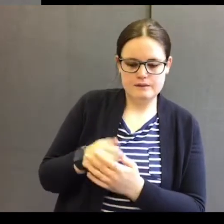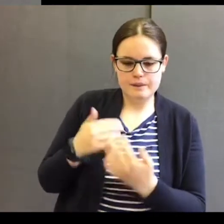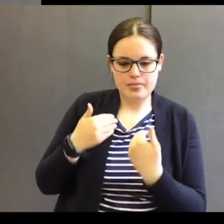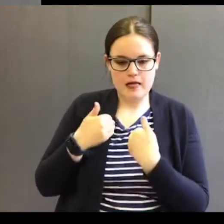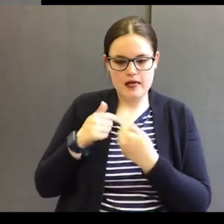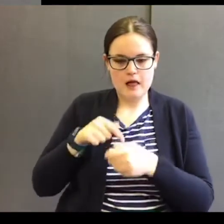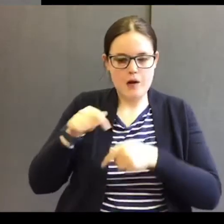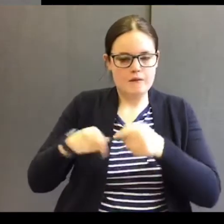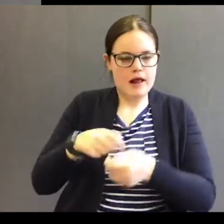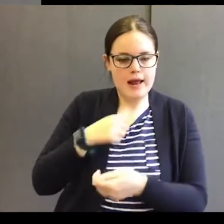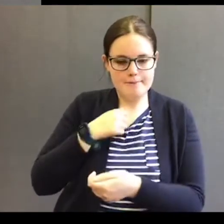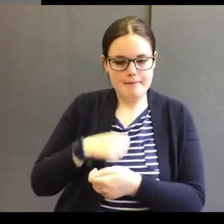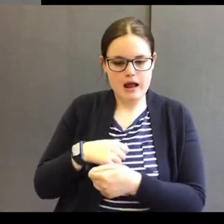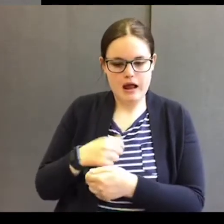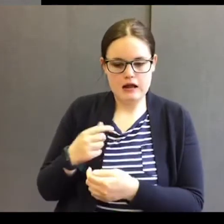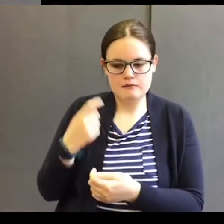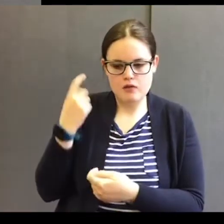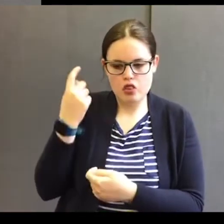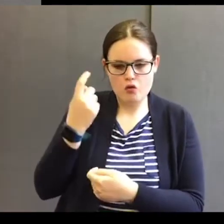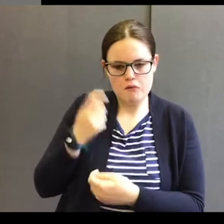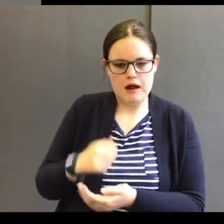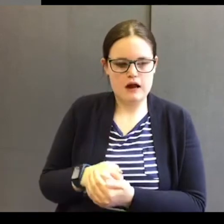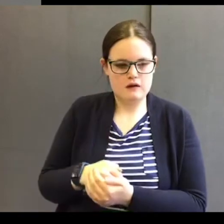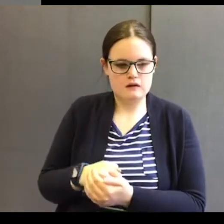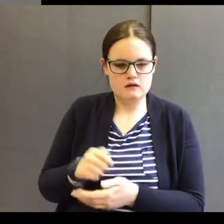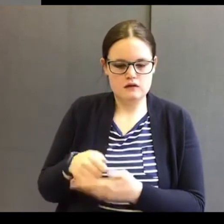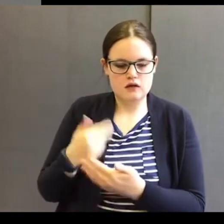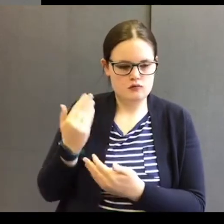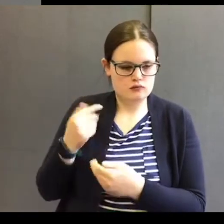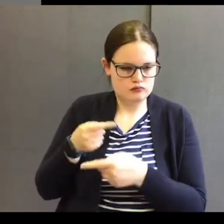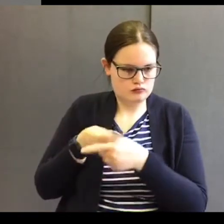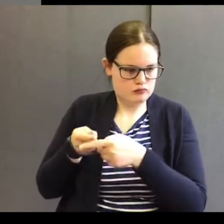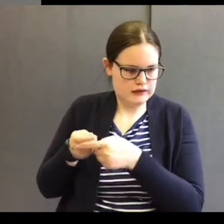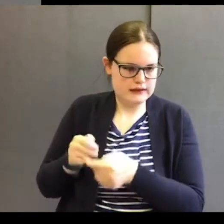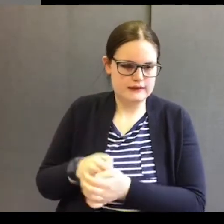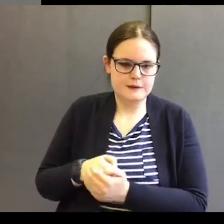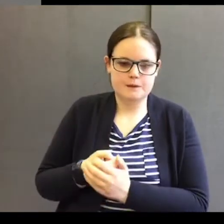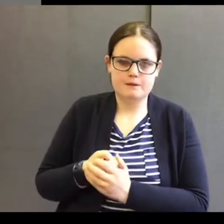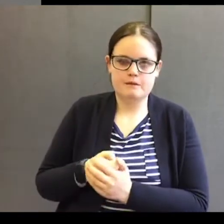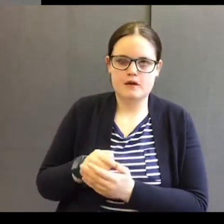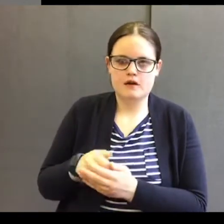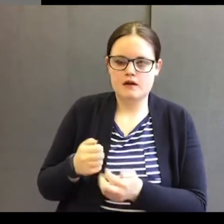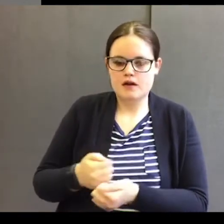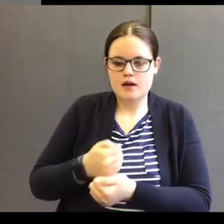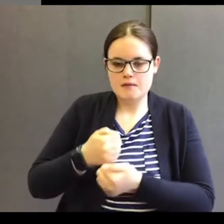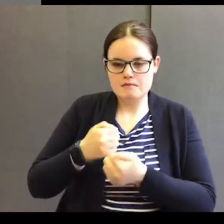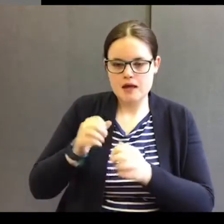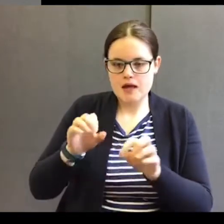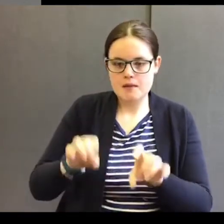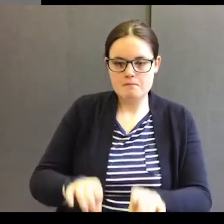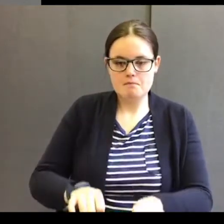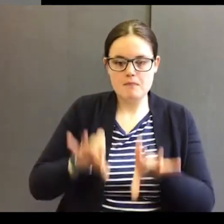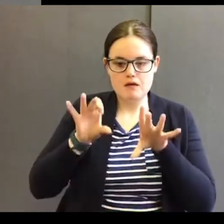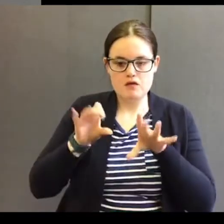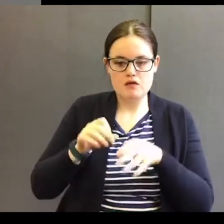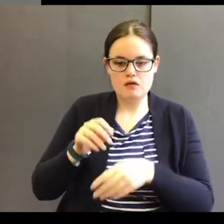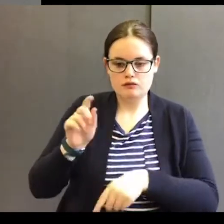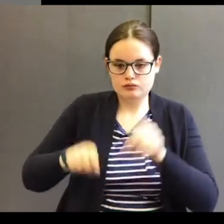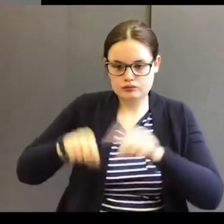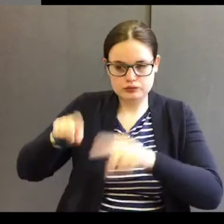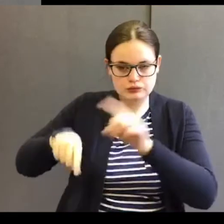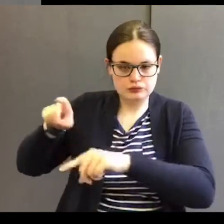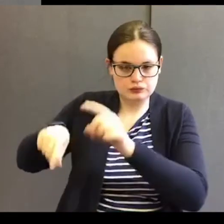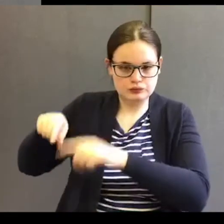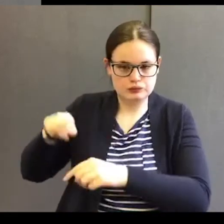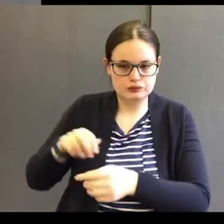the healing of the lame man, which we've considered in recent weeks, and the mighty miracles,